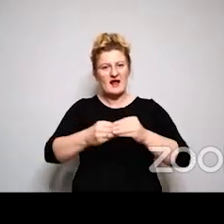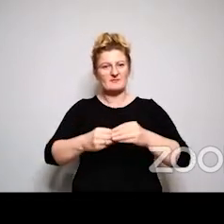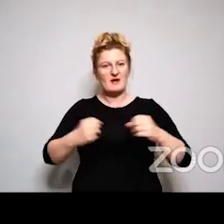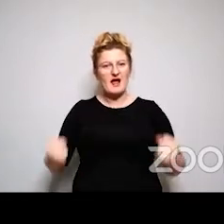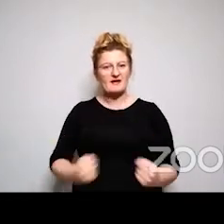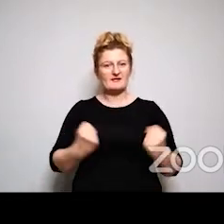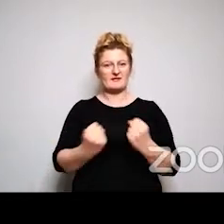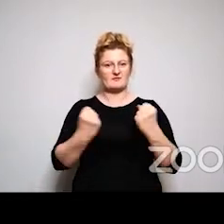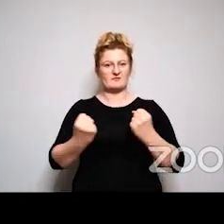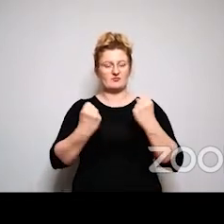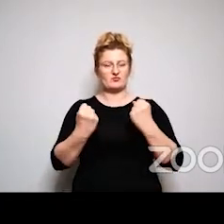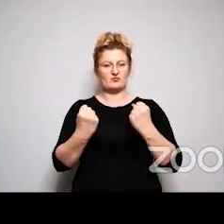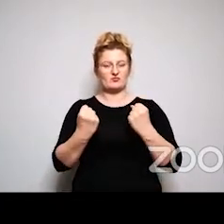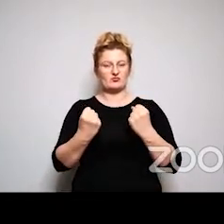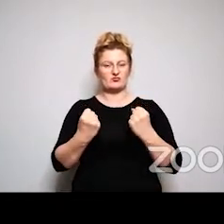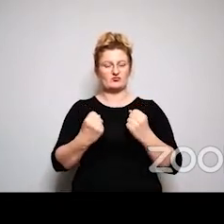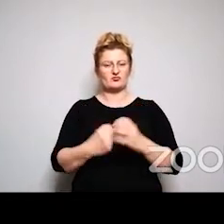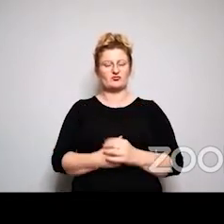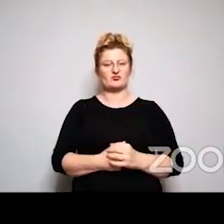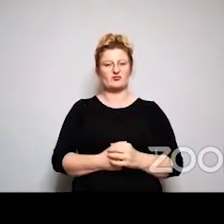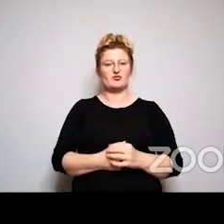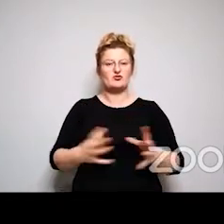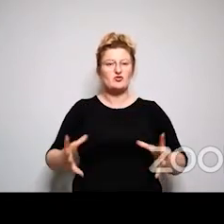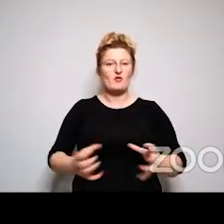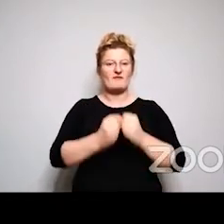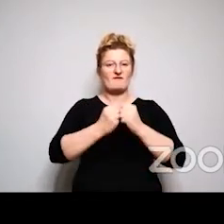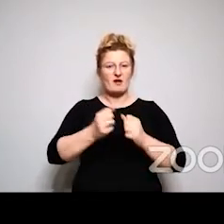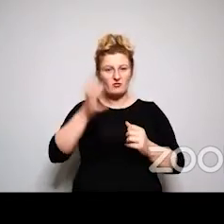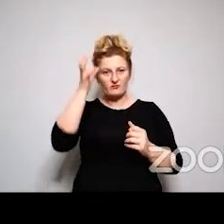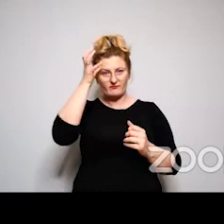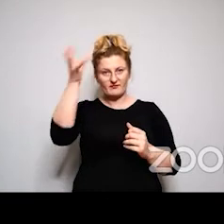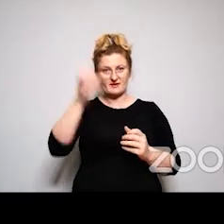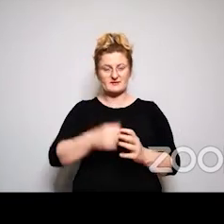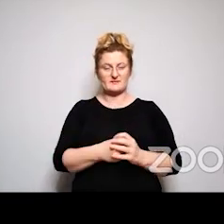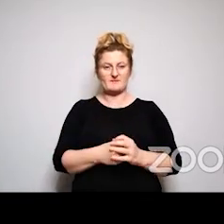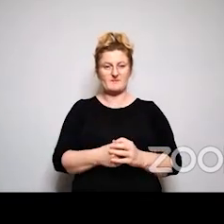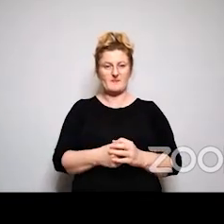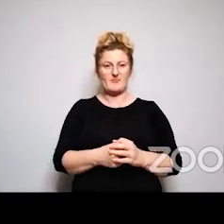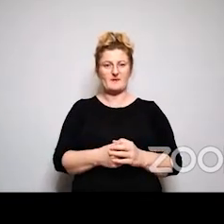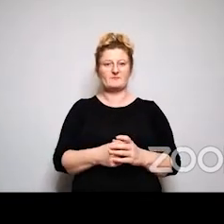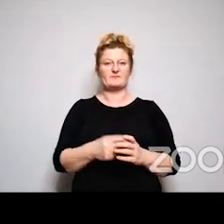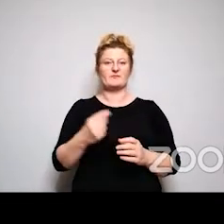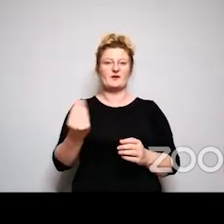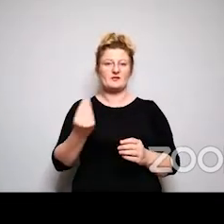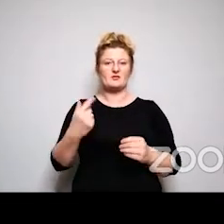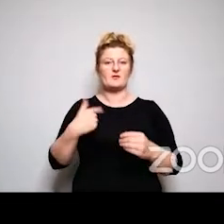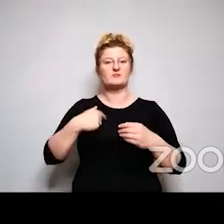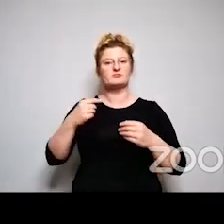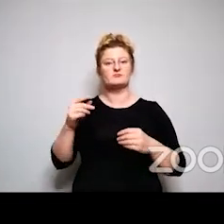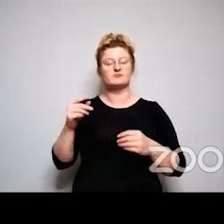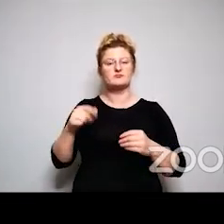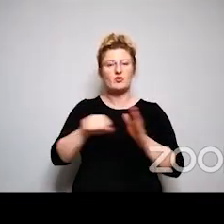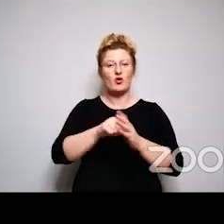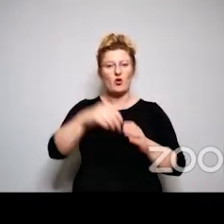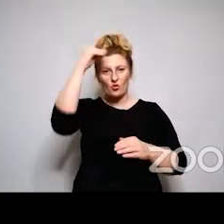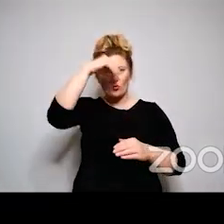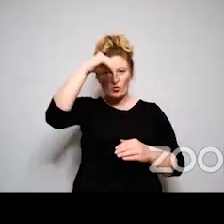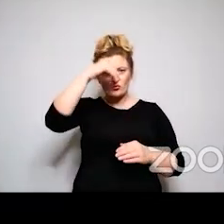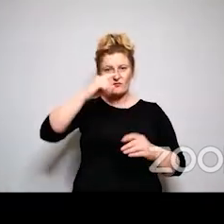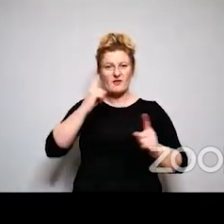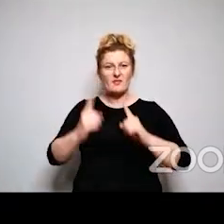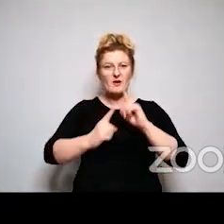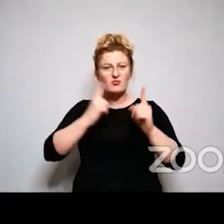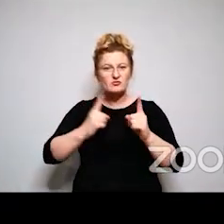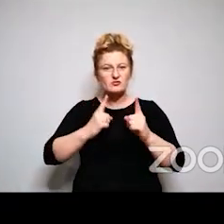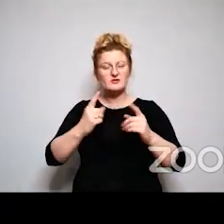kind of cross information with principals, parents, psychologists, pedagogues, and teachers. And we see